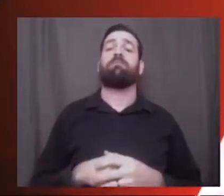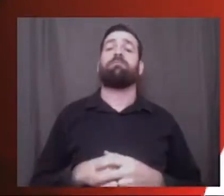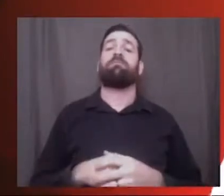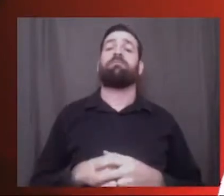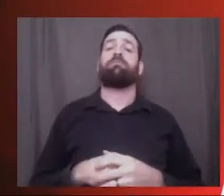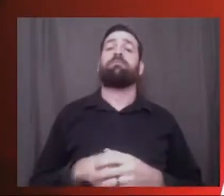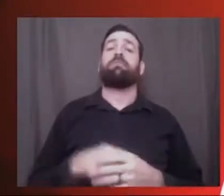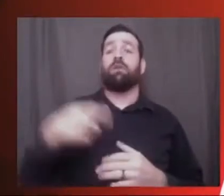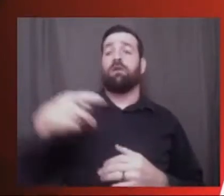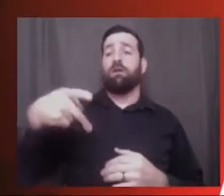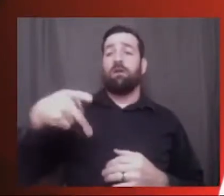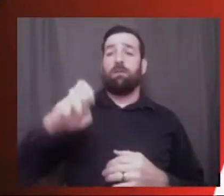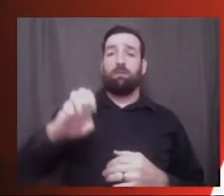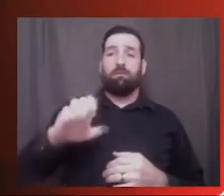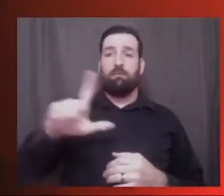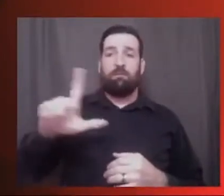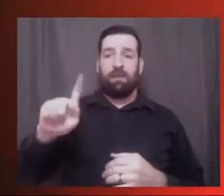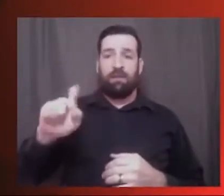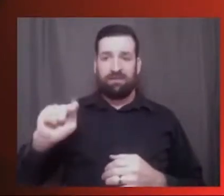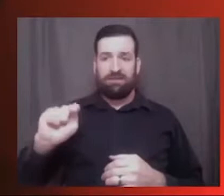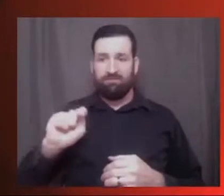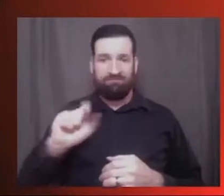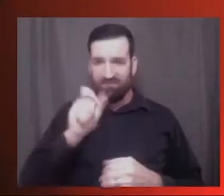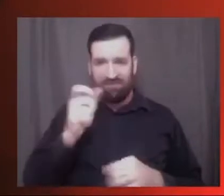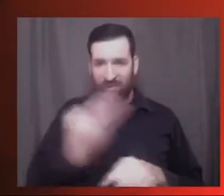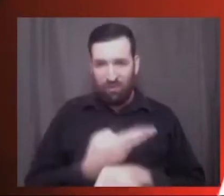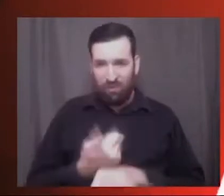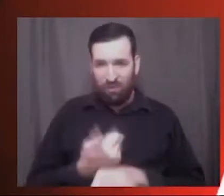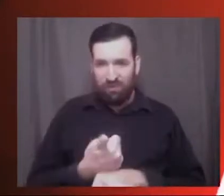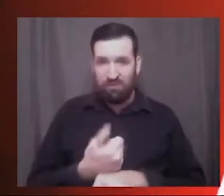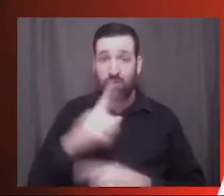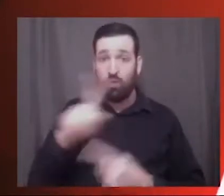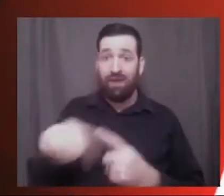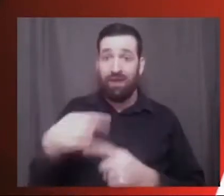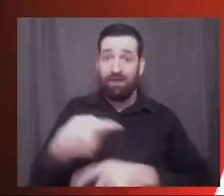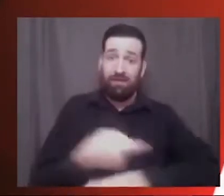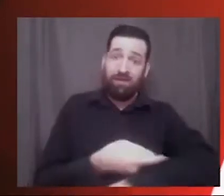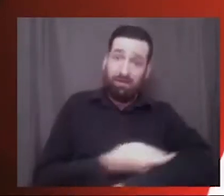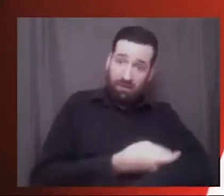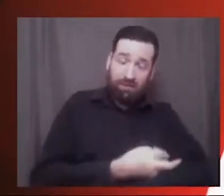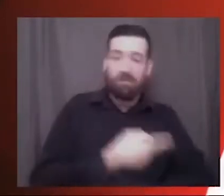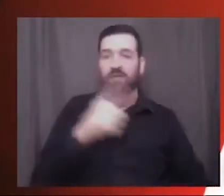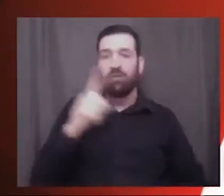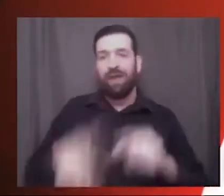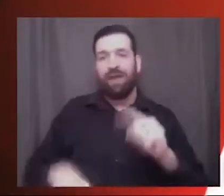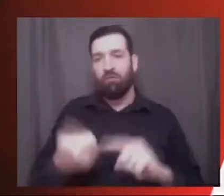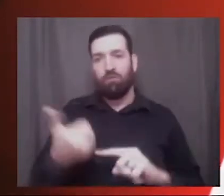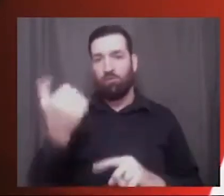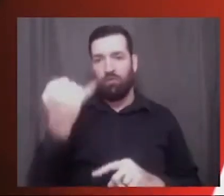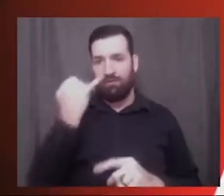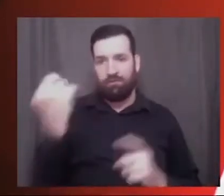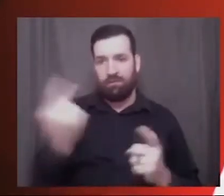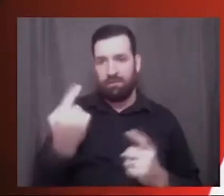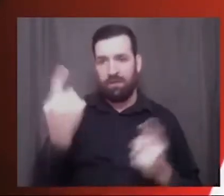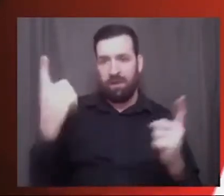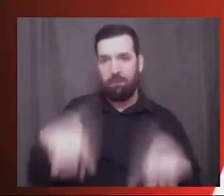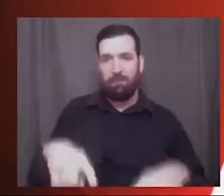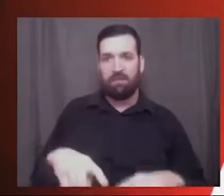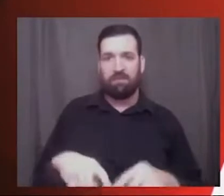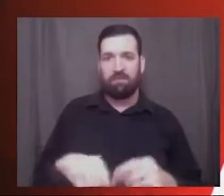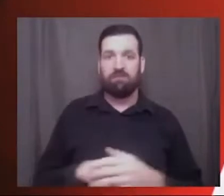I personally don't use them because once you put them in, you just can't take them out if something happens. So they're just in you until it wears